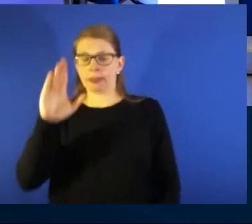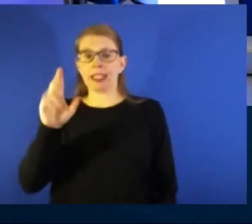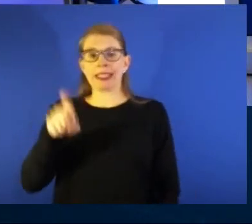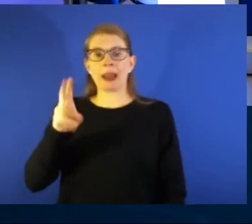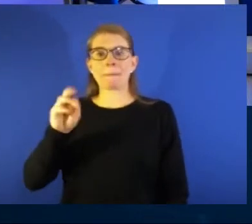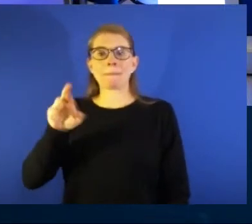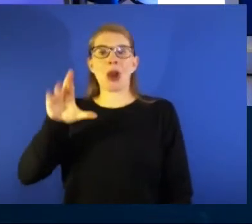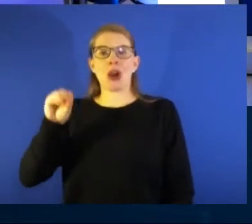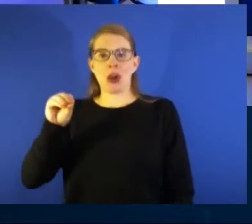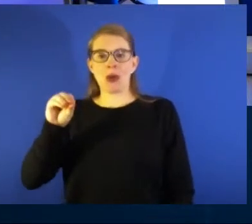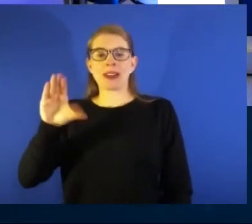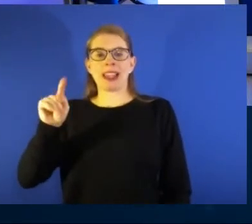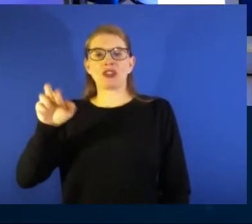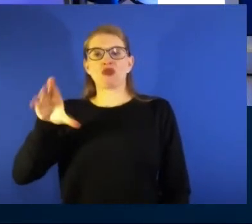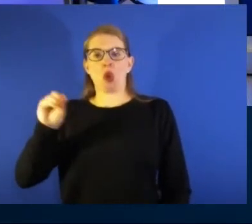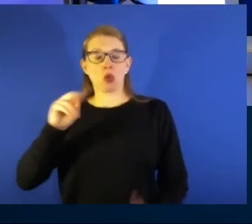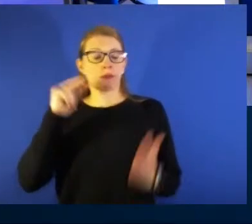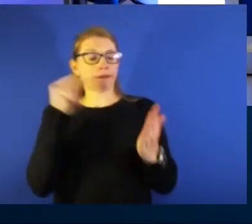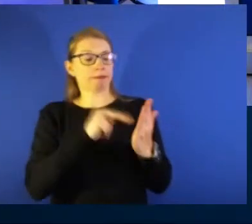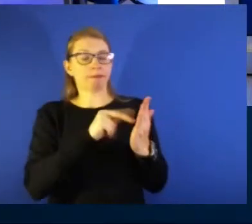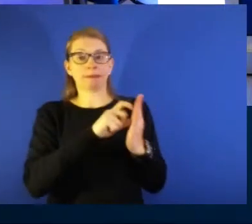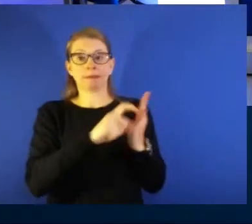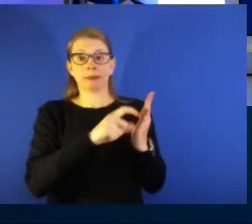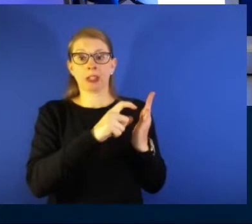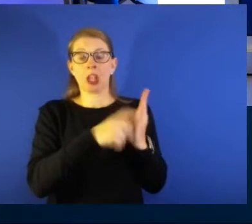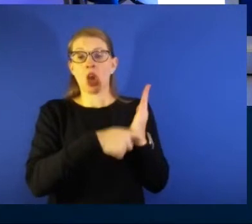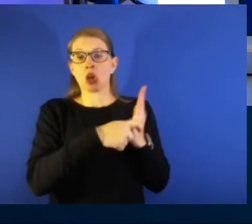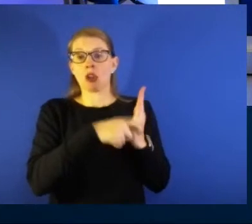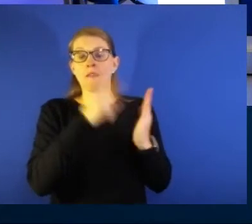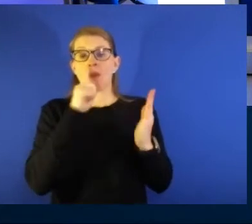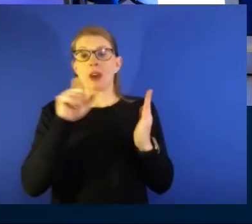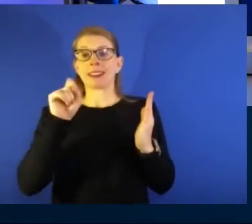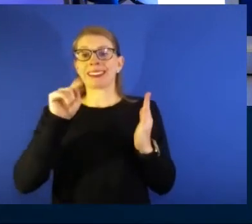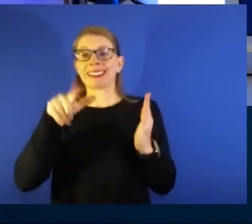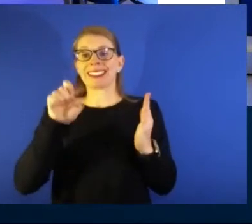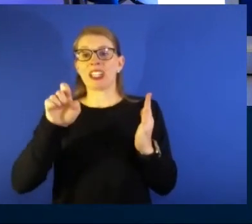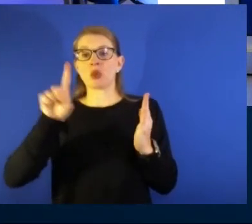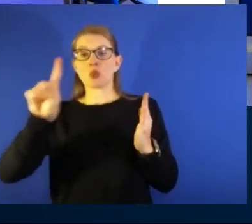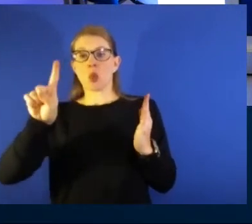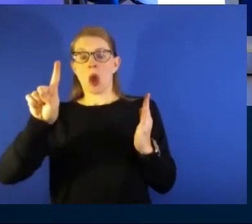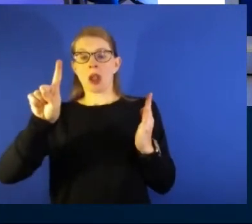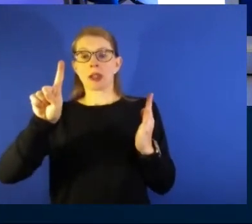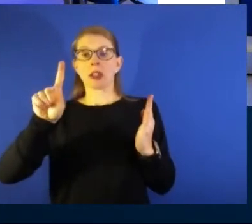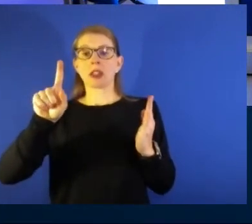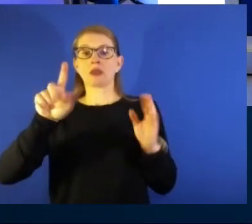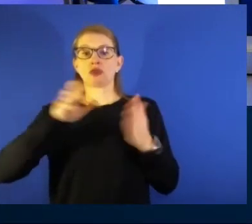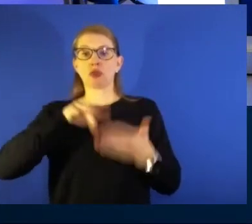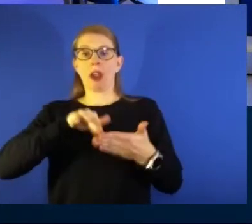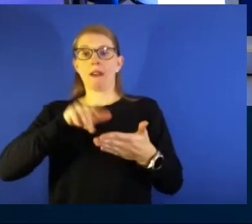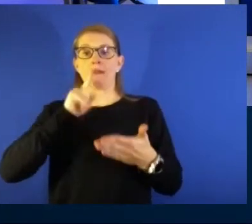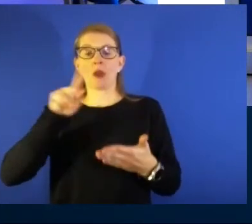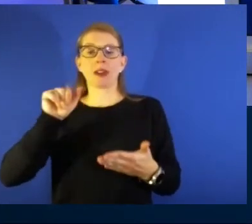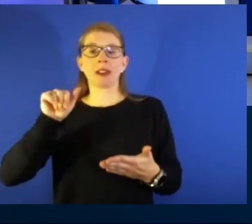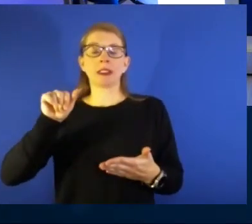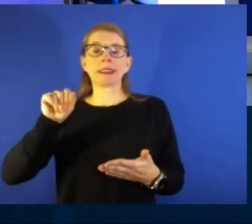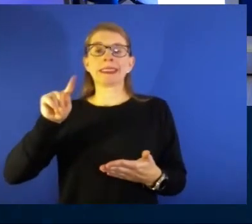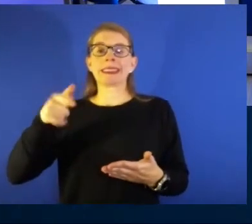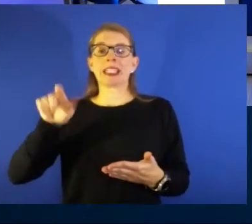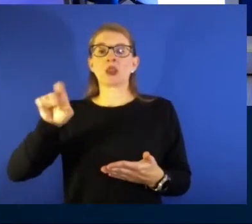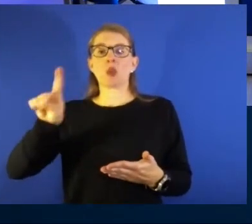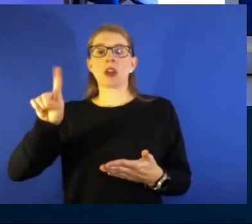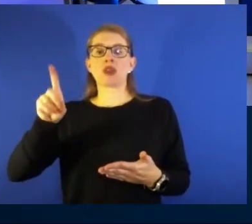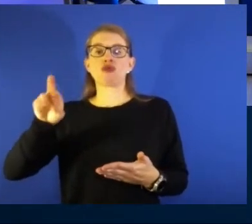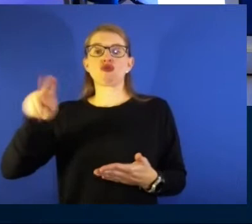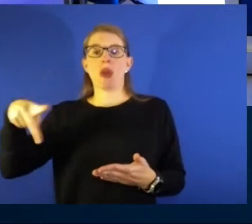but saw an article about a stage 1 trial for a nasal spray drop vaccine. In the article, it said that most of the research is being done